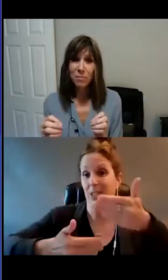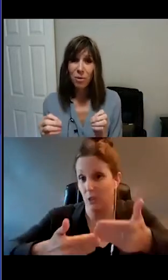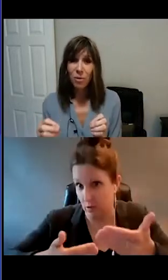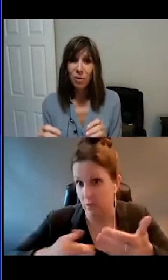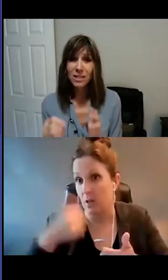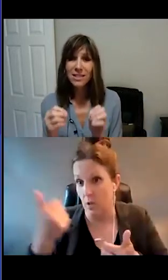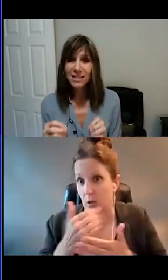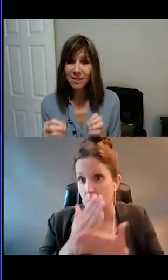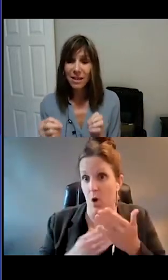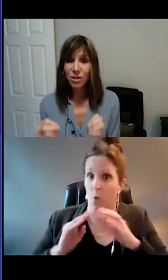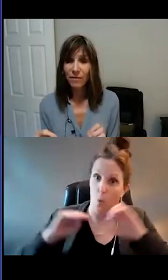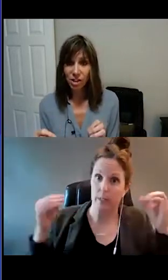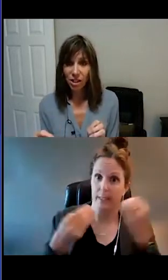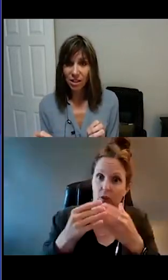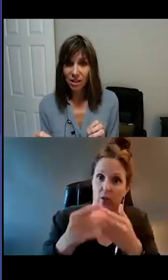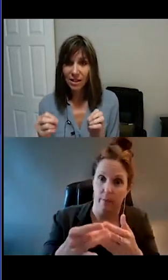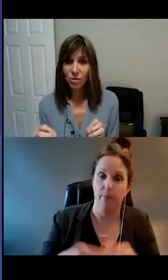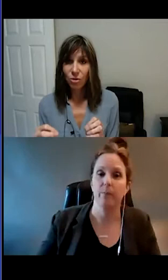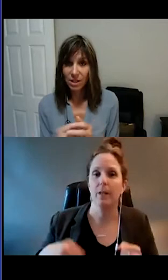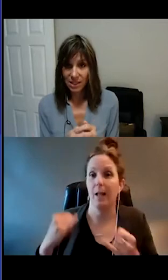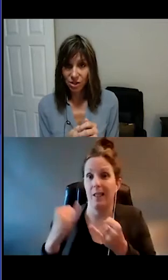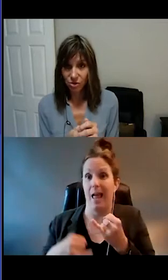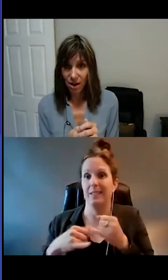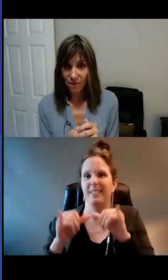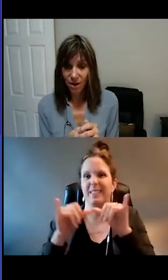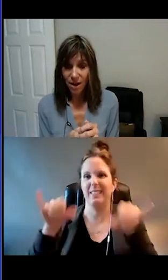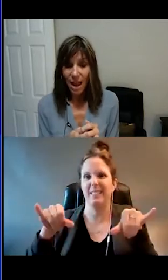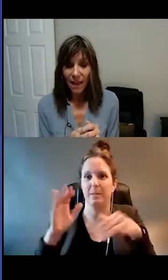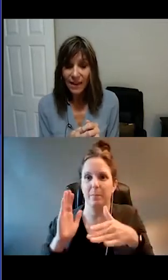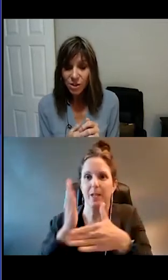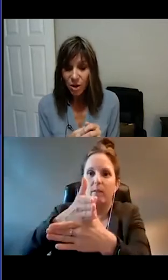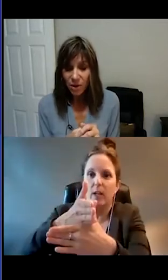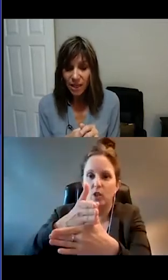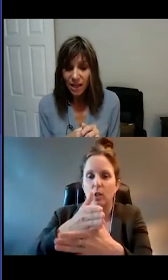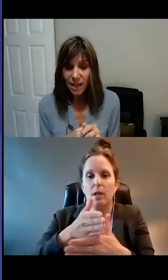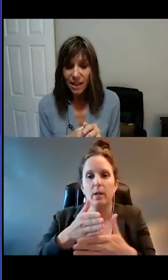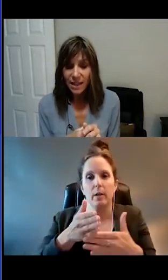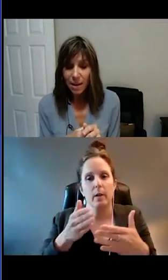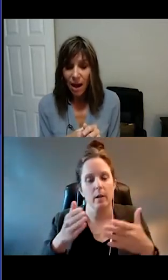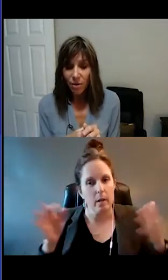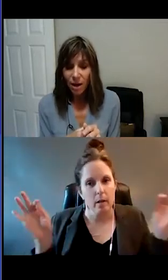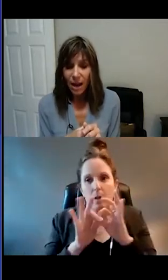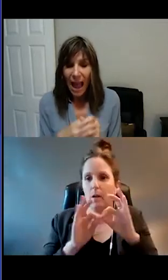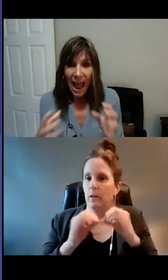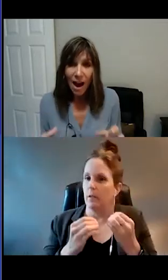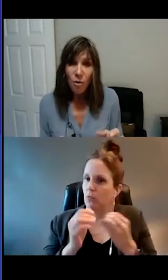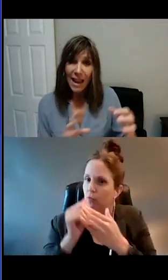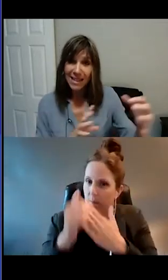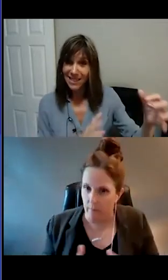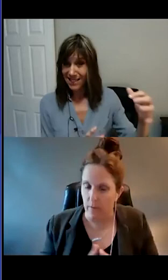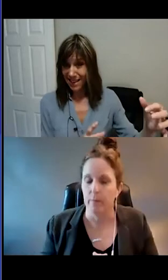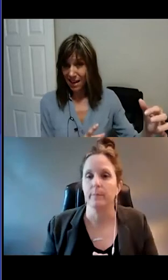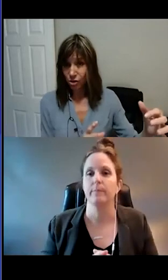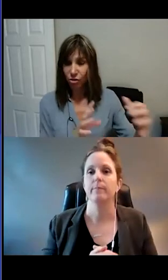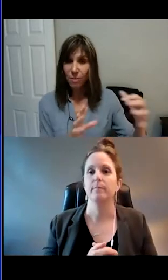this really important one, system intervention, is an organizational driver. And that's where we think about